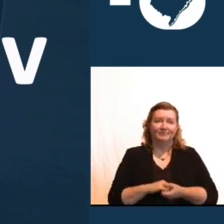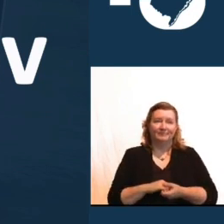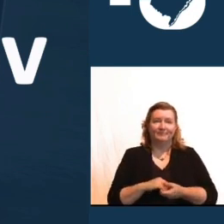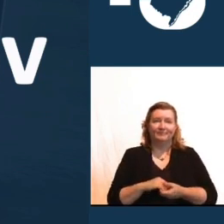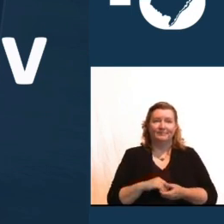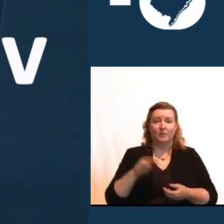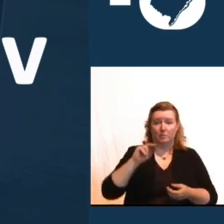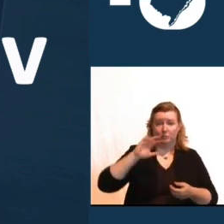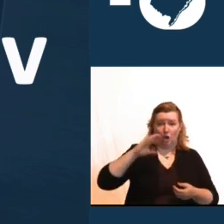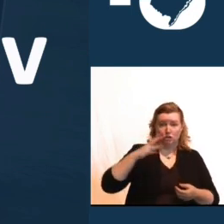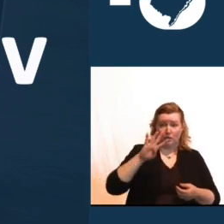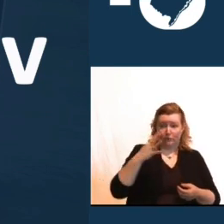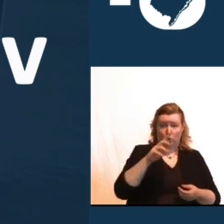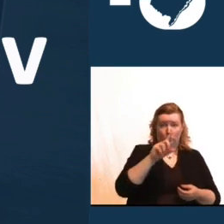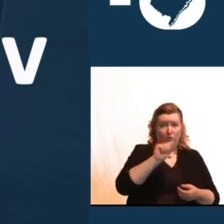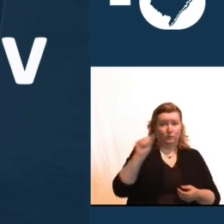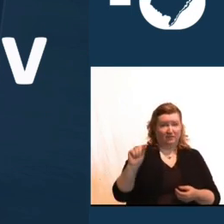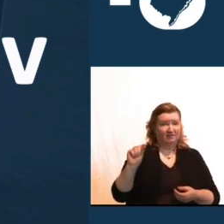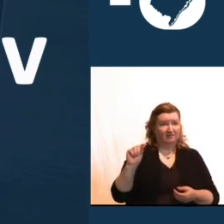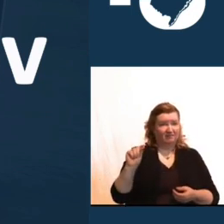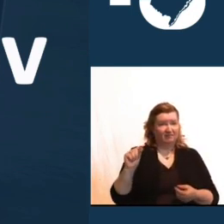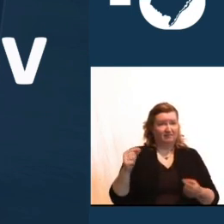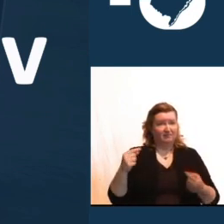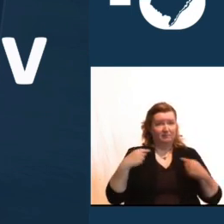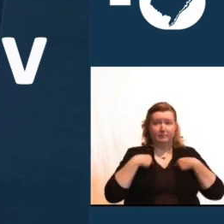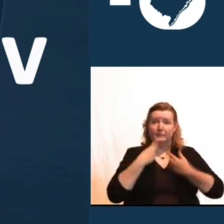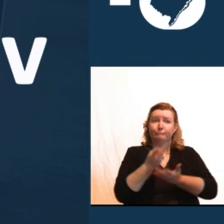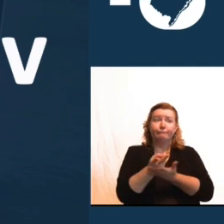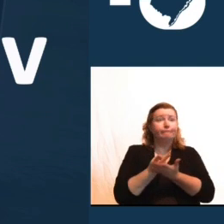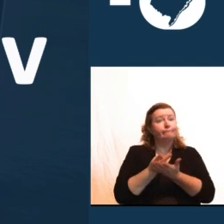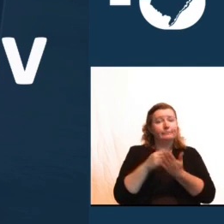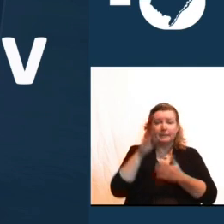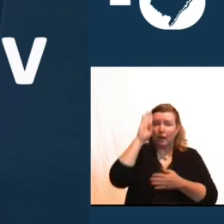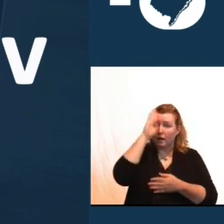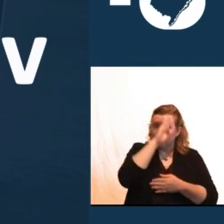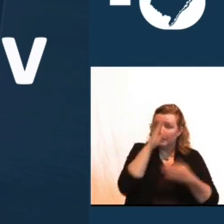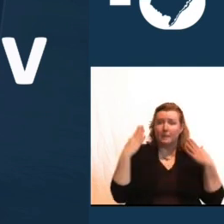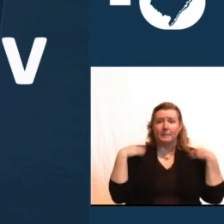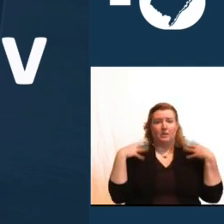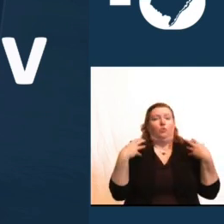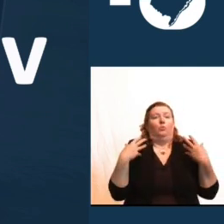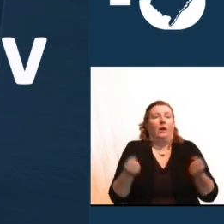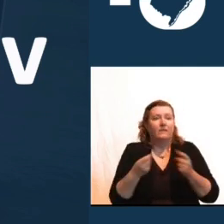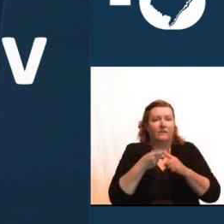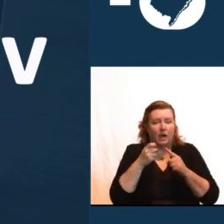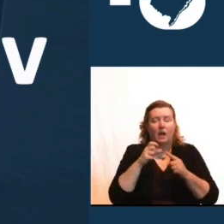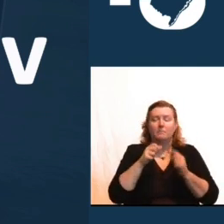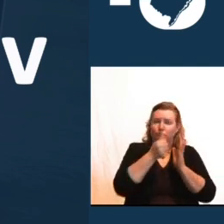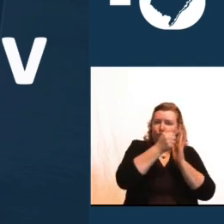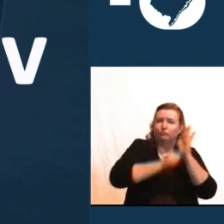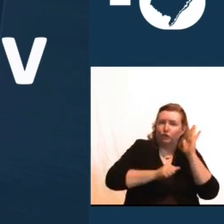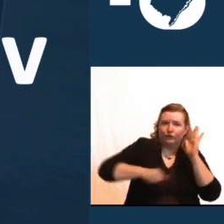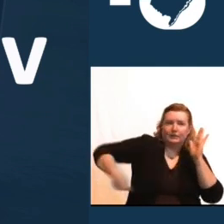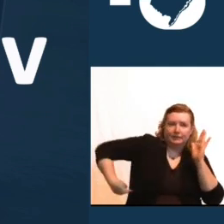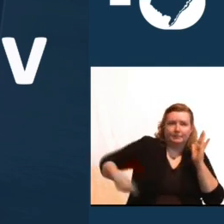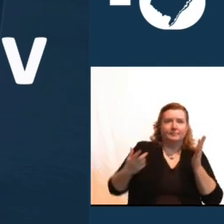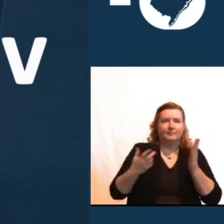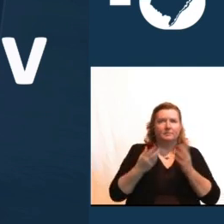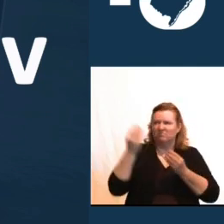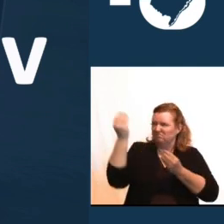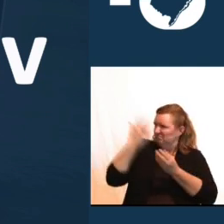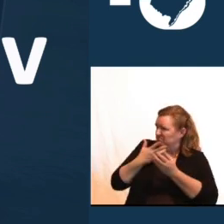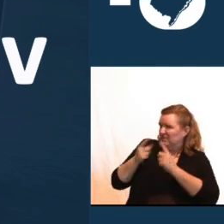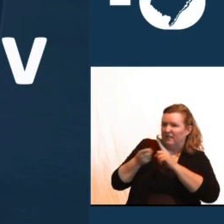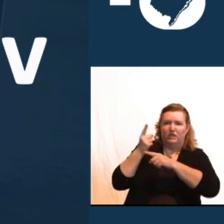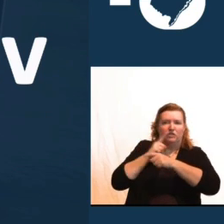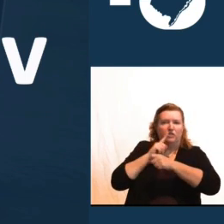present. Since then, counting today, we've brought you, whether here at this table or at locations throughout the